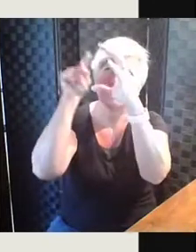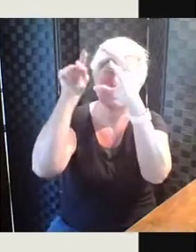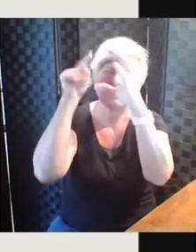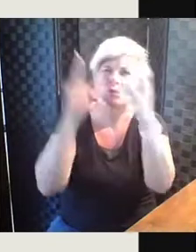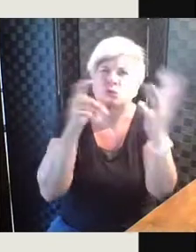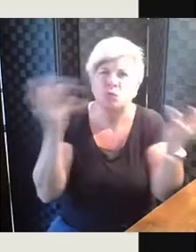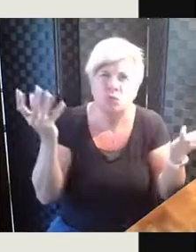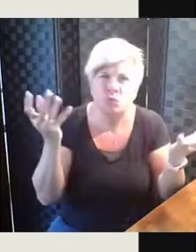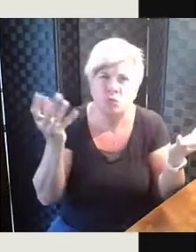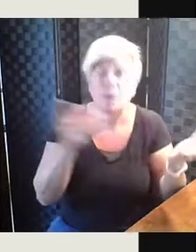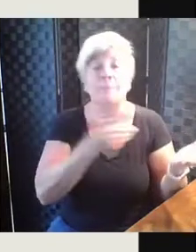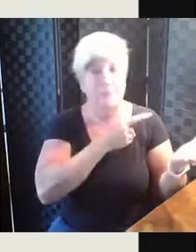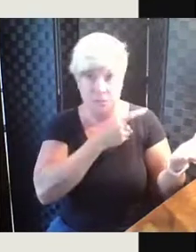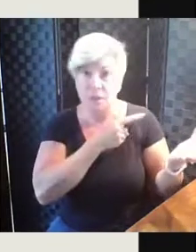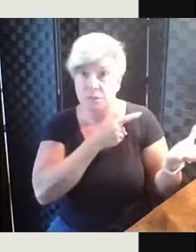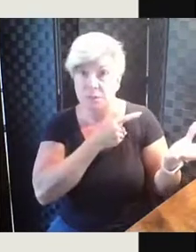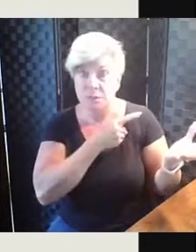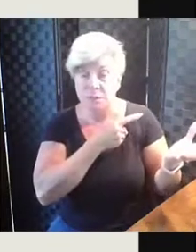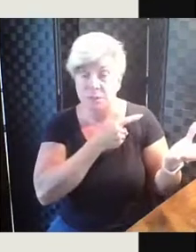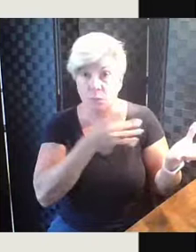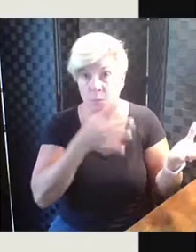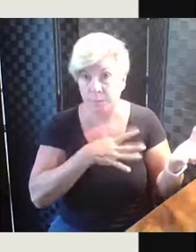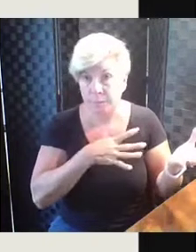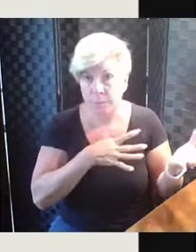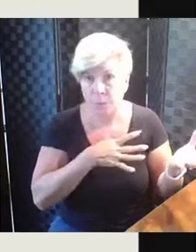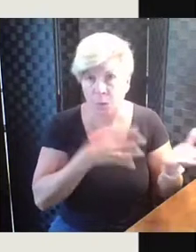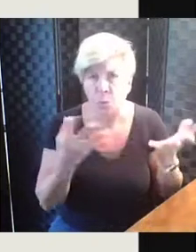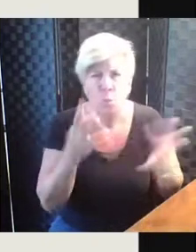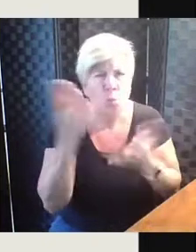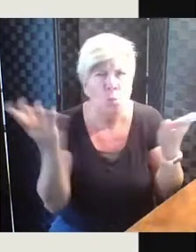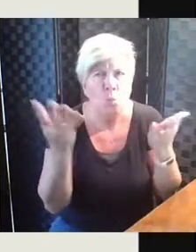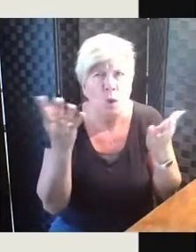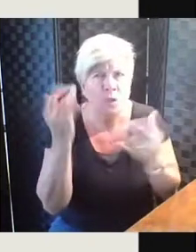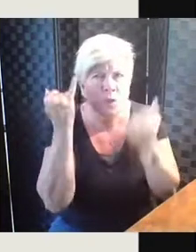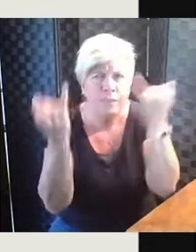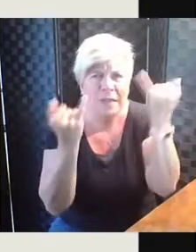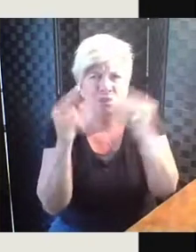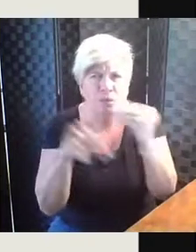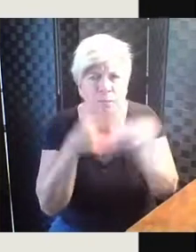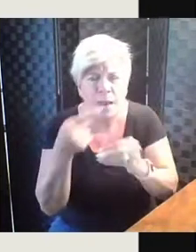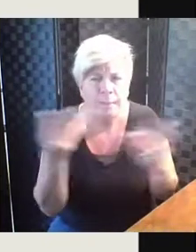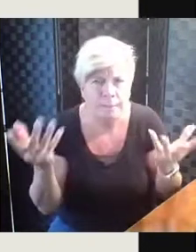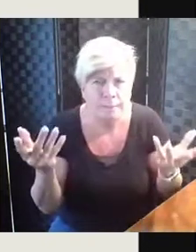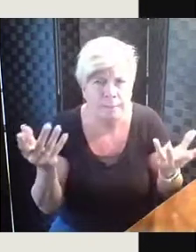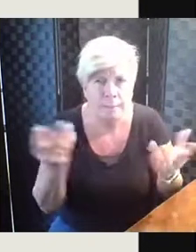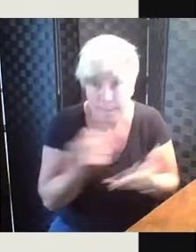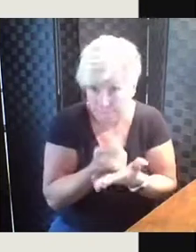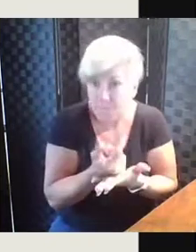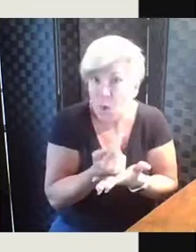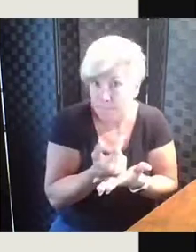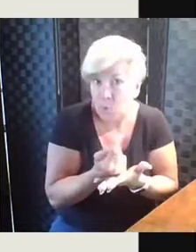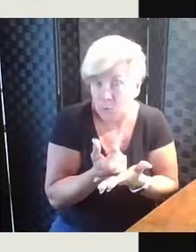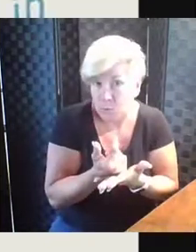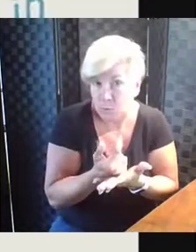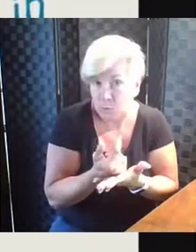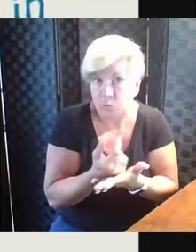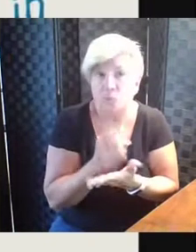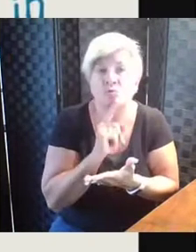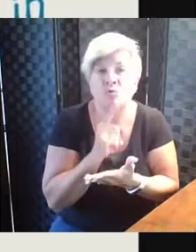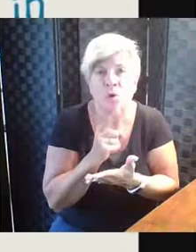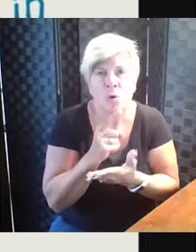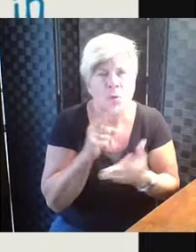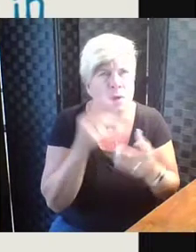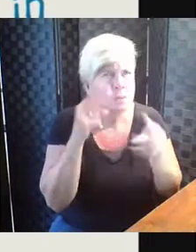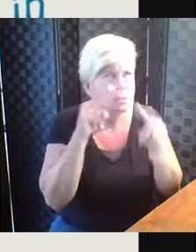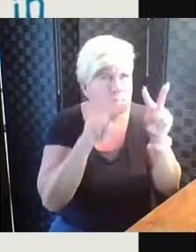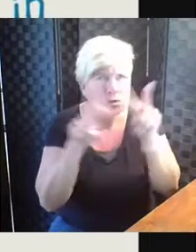problem? Mrs. Dawson. What were you imagining the problem was about? The marbles. So as I